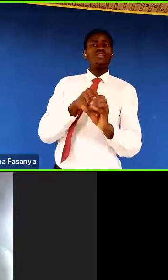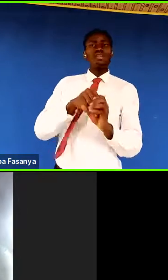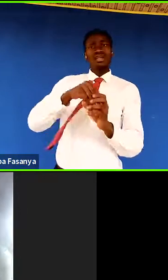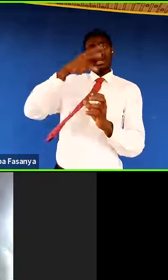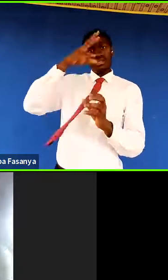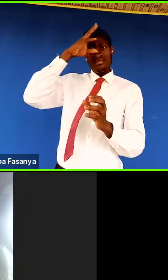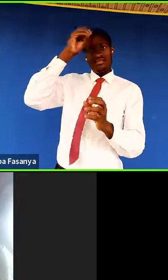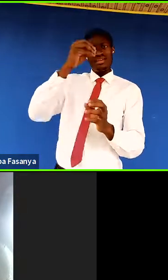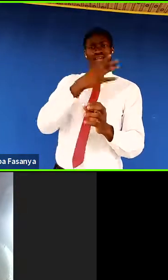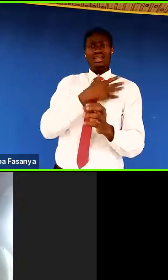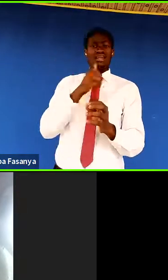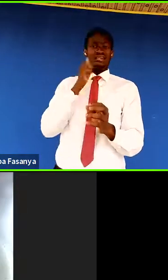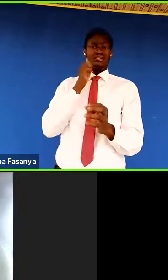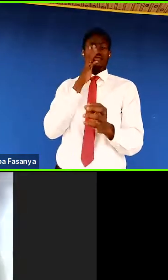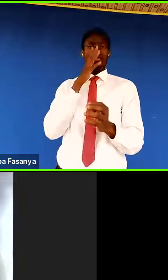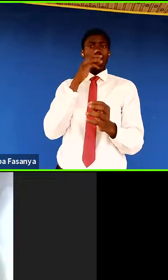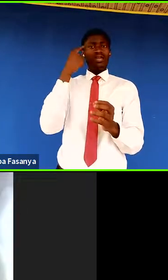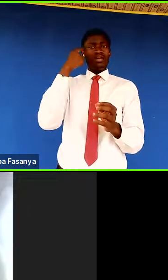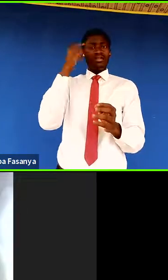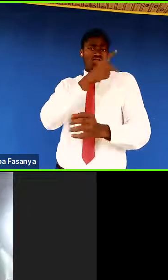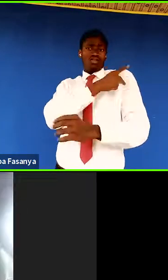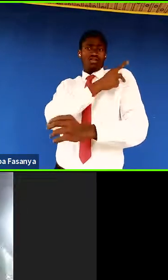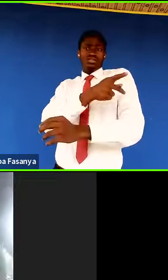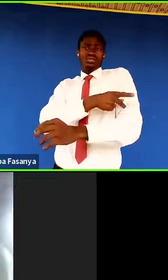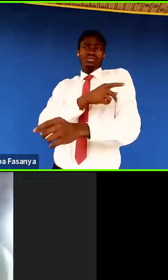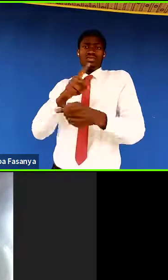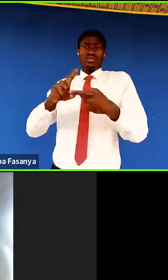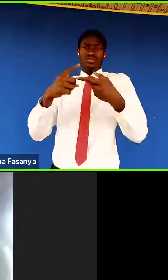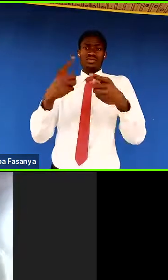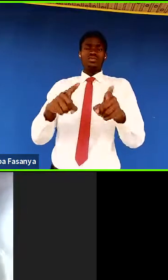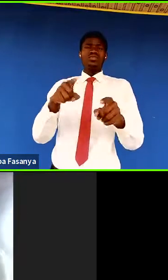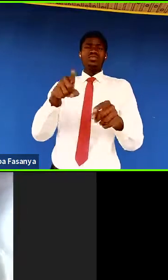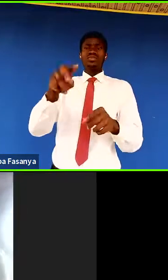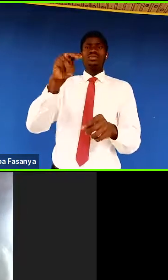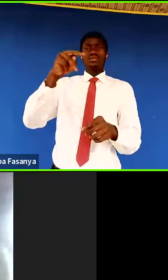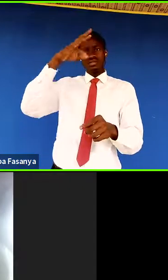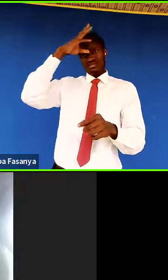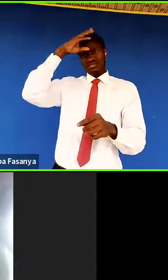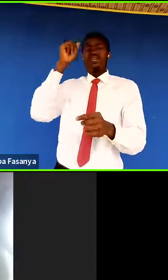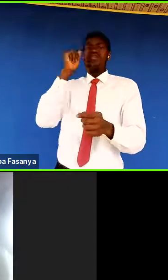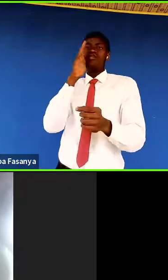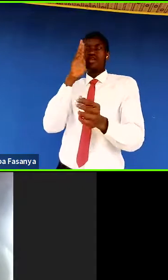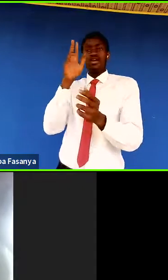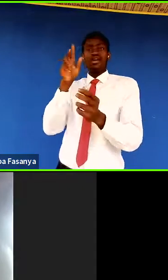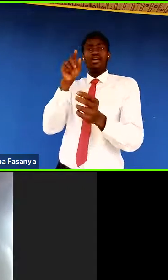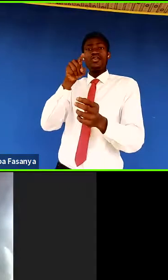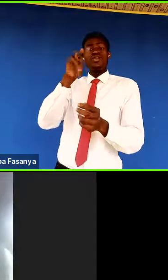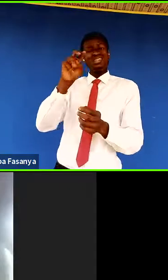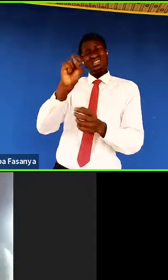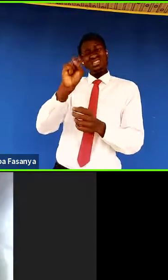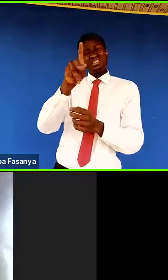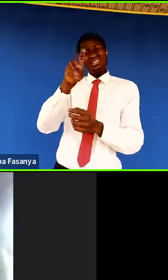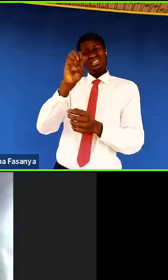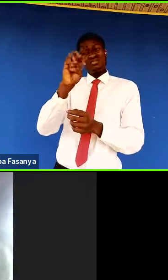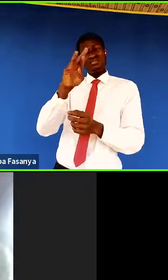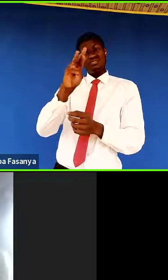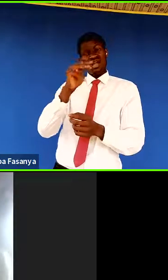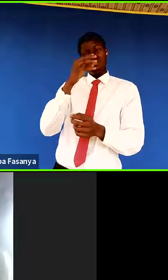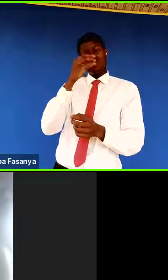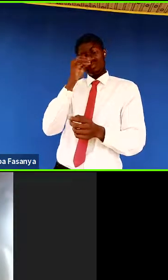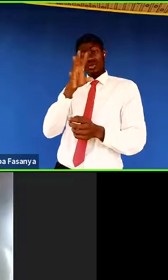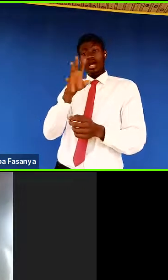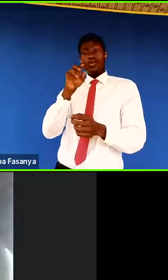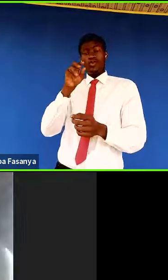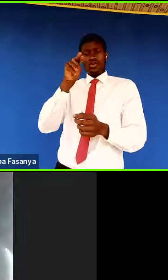for conception to take place, you need the male and the female. You need sperms, you need the woman to release the egg. You